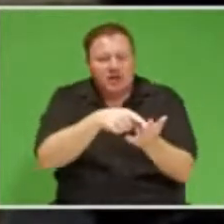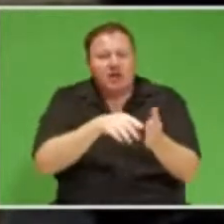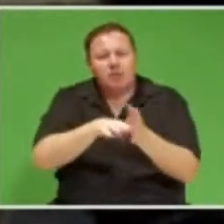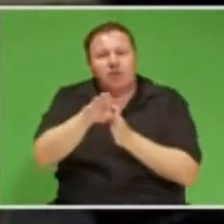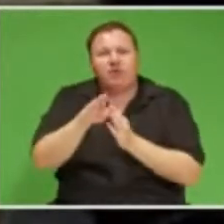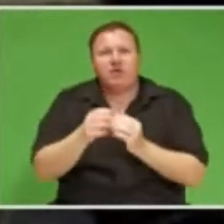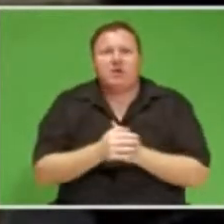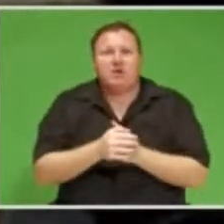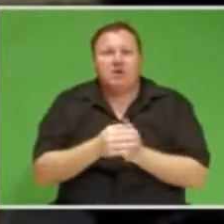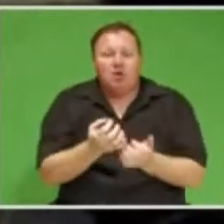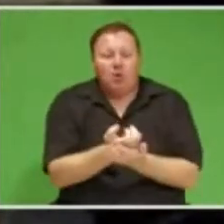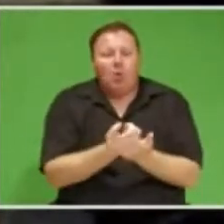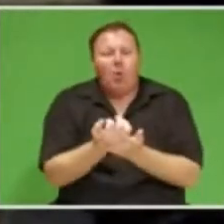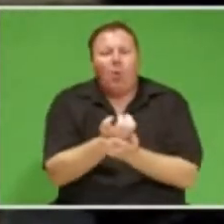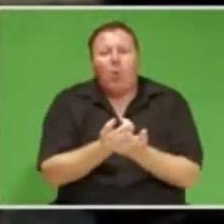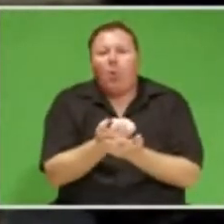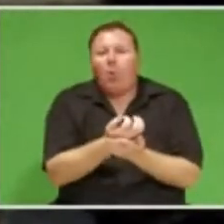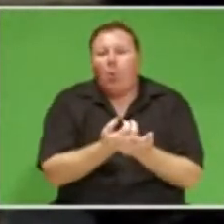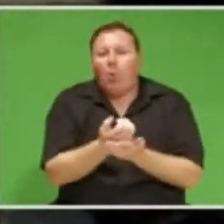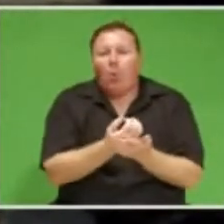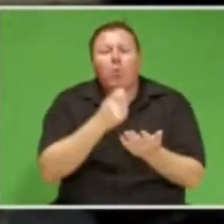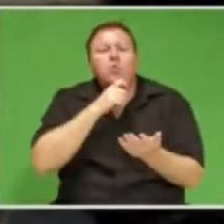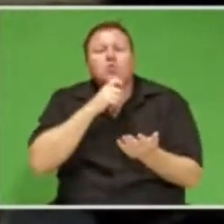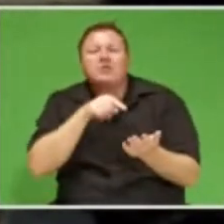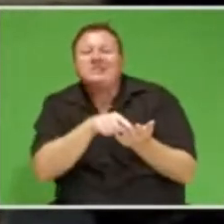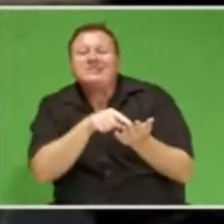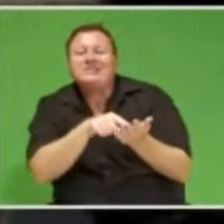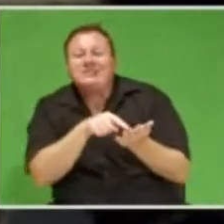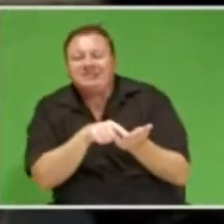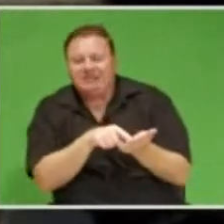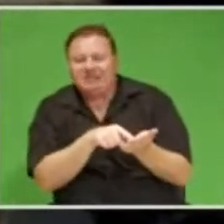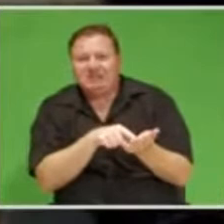so that the coal-fired power stations